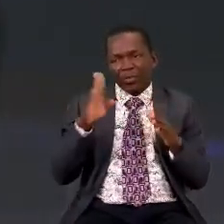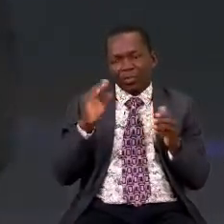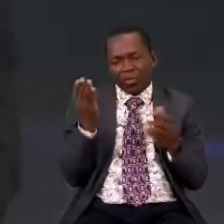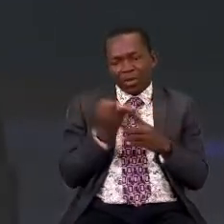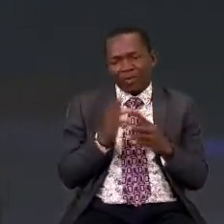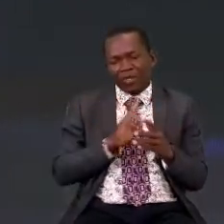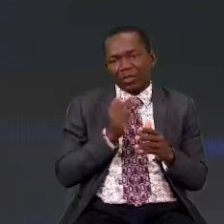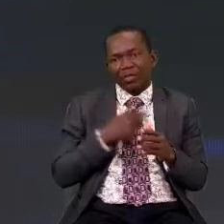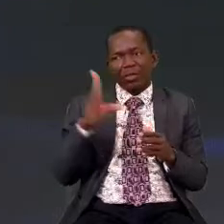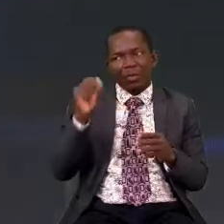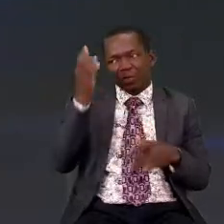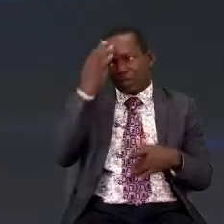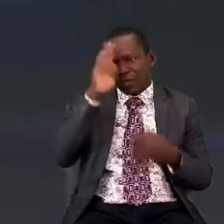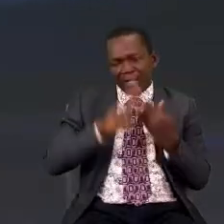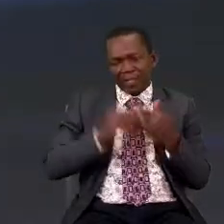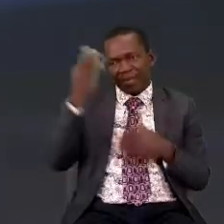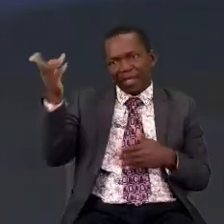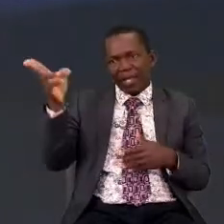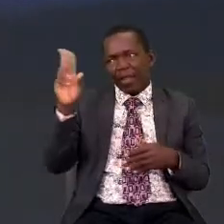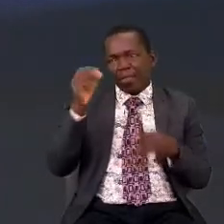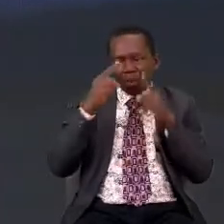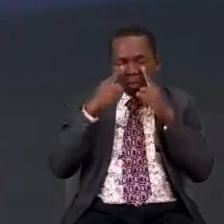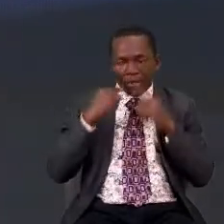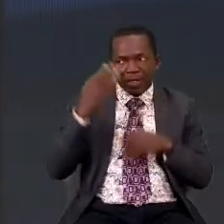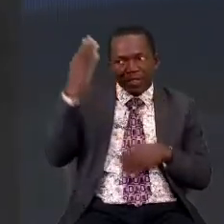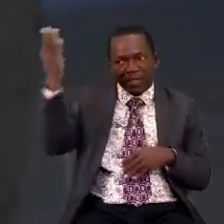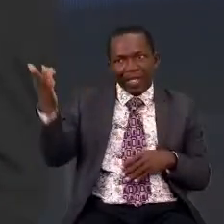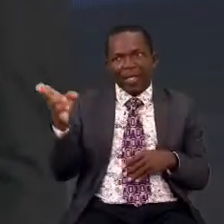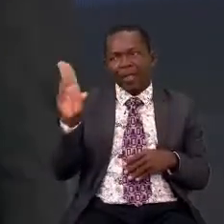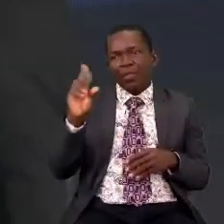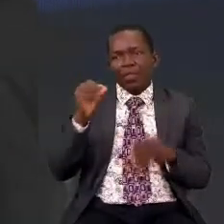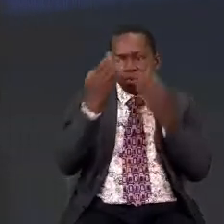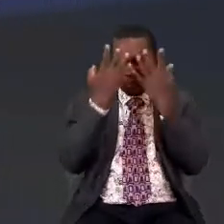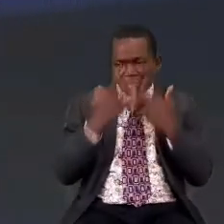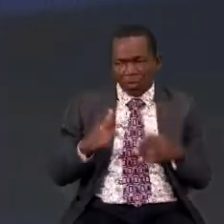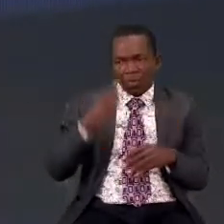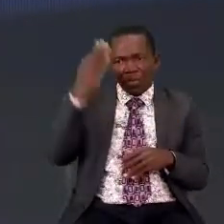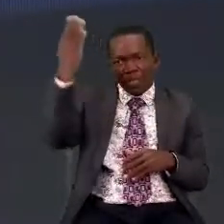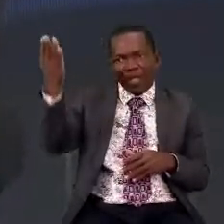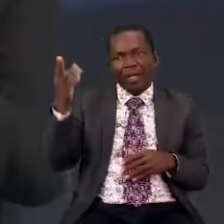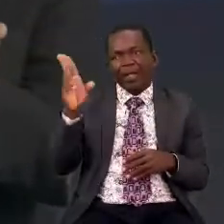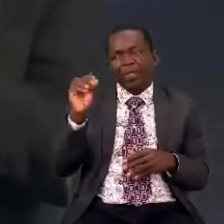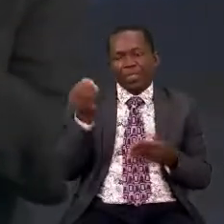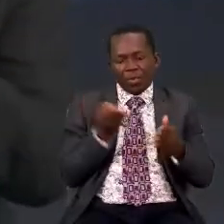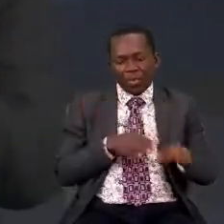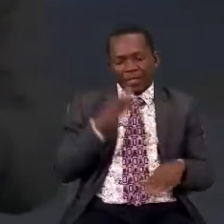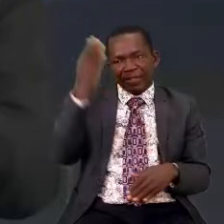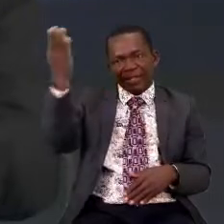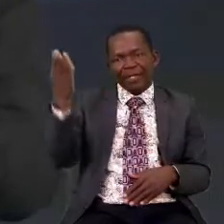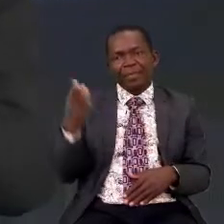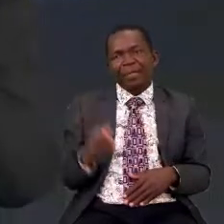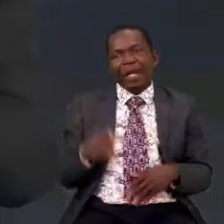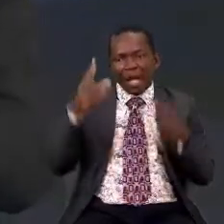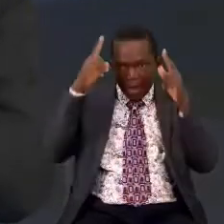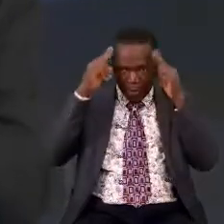no death there. And Moses left this temporal place and he went to the eternal place. Is